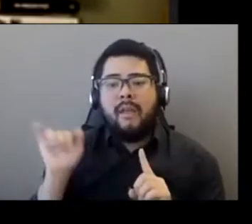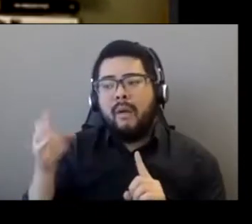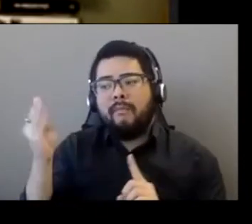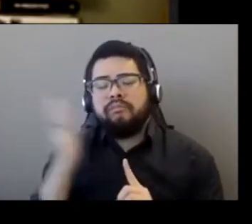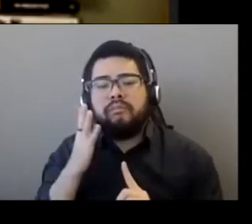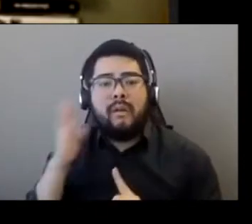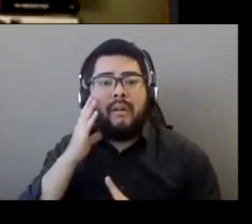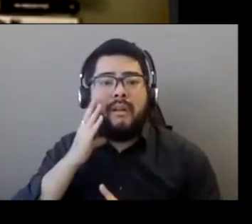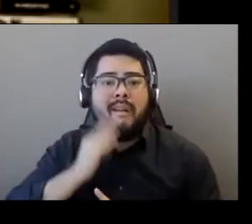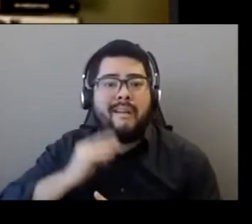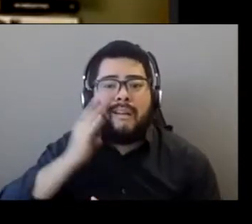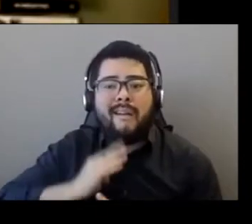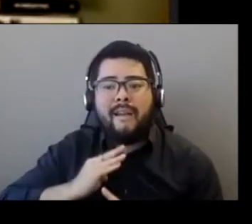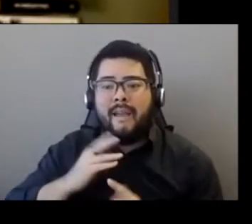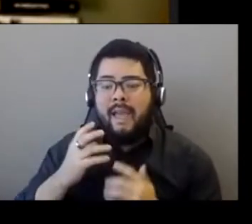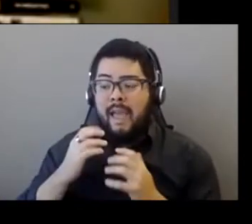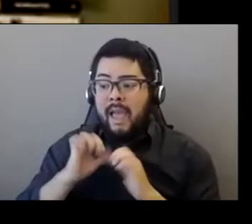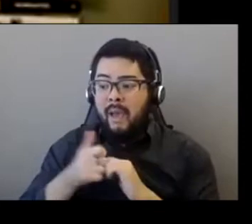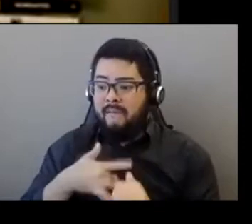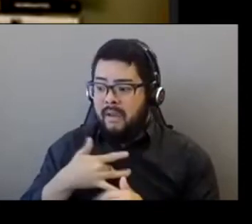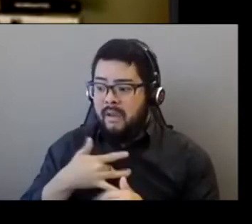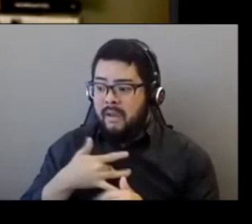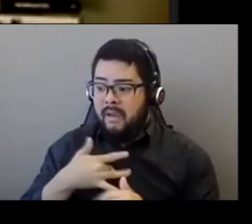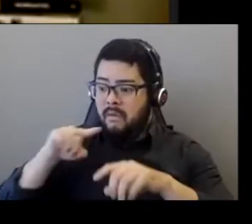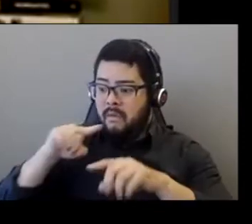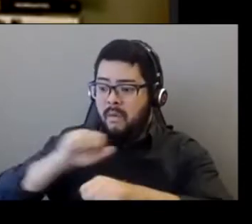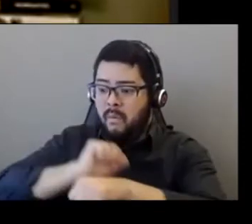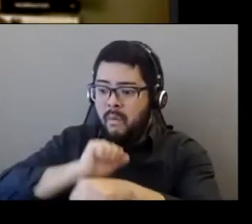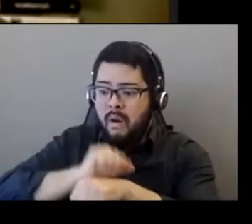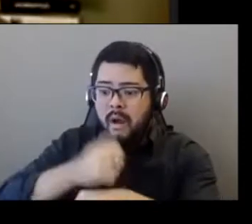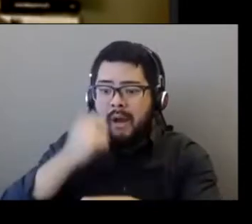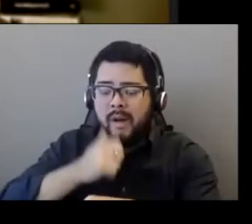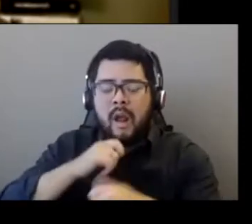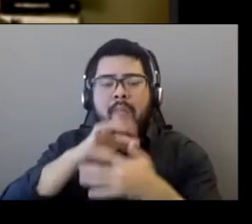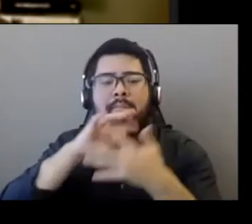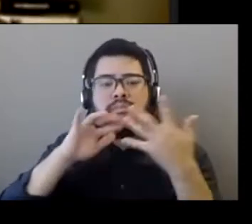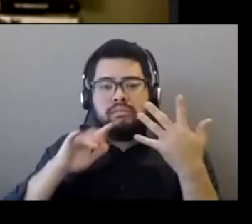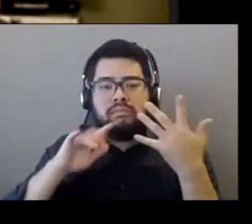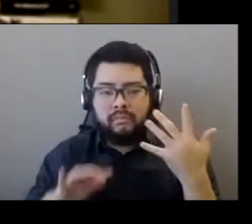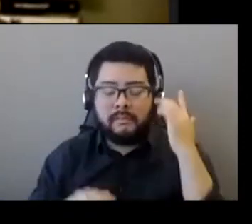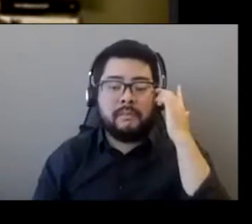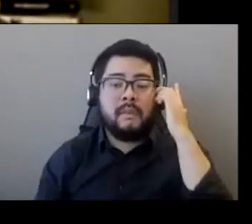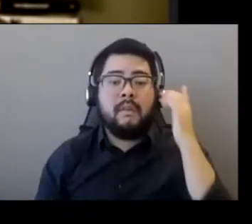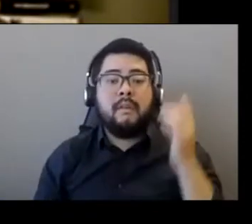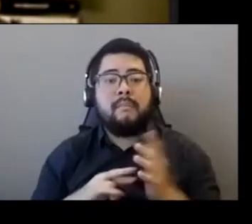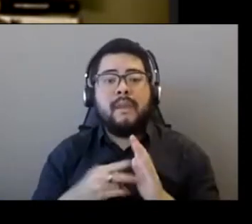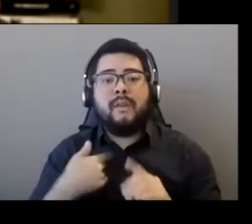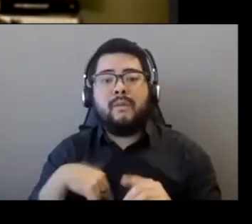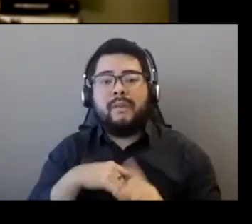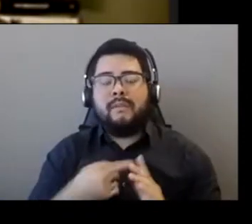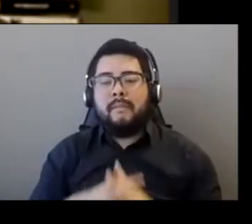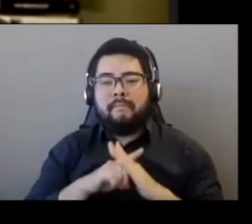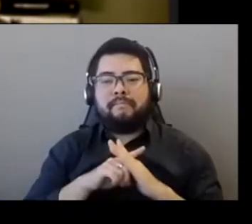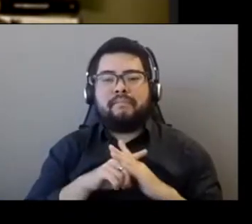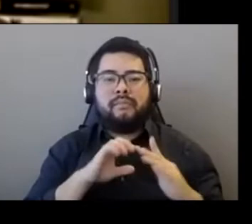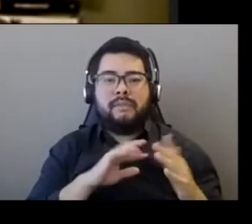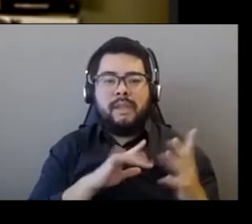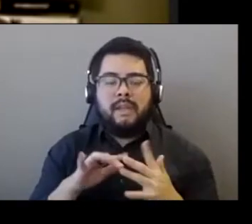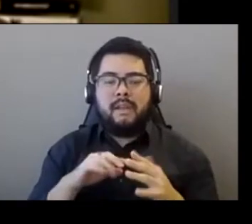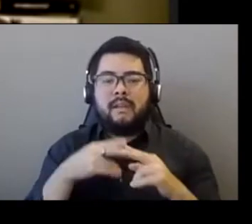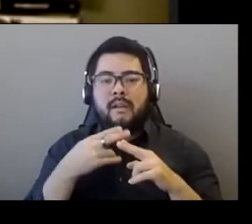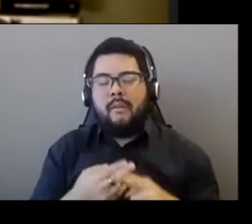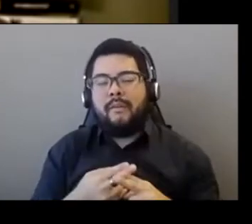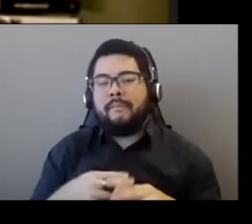it meant to go to work every day and so on. And so we prepared a preliminary study called Health is a Political Choice, which